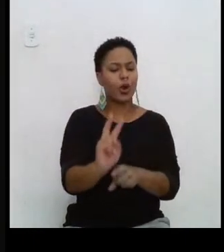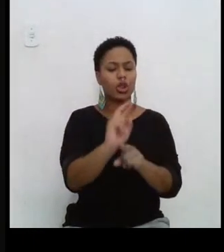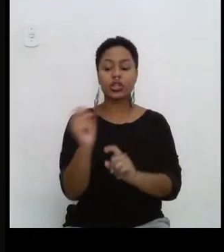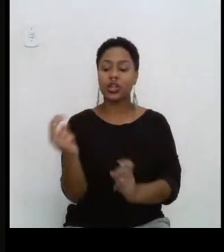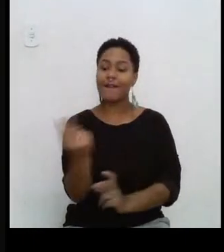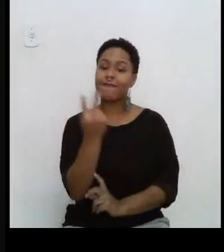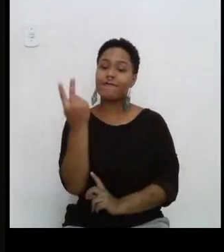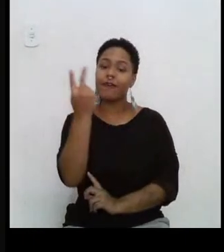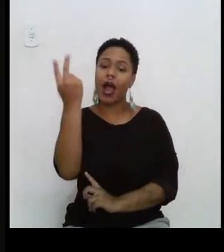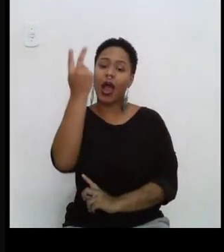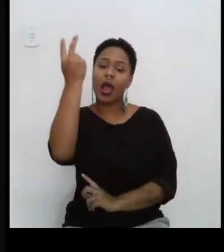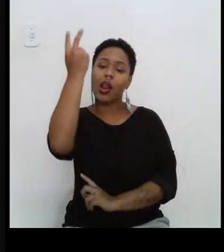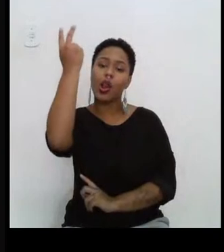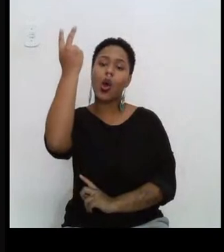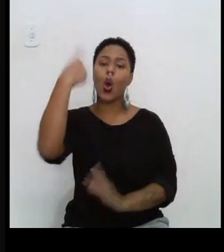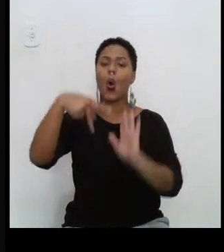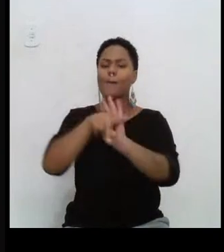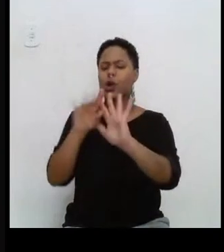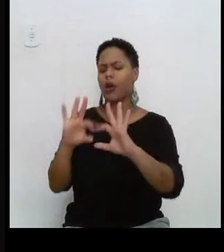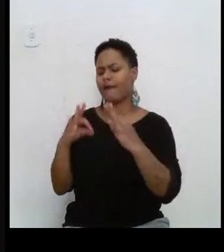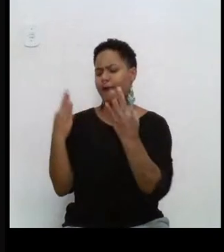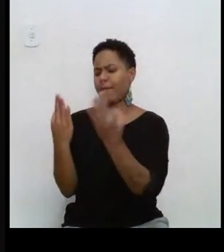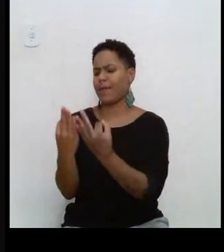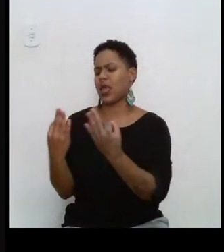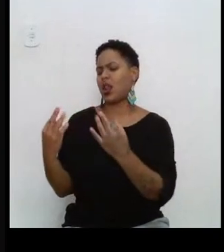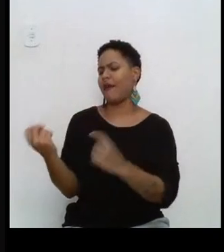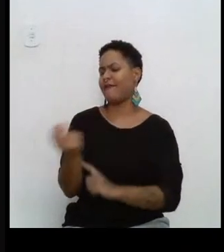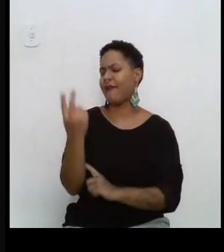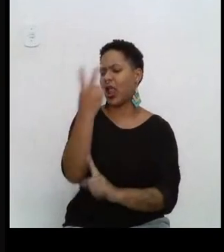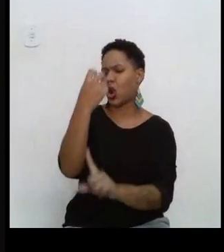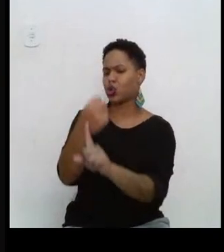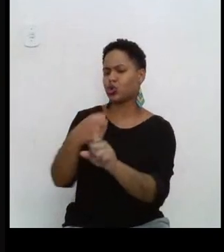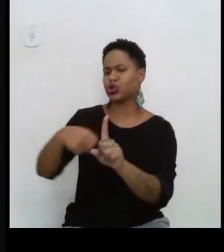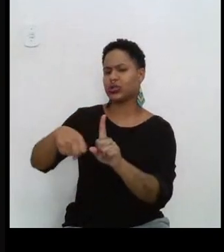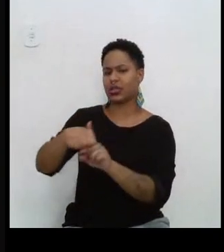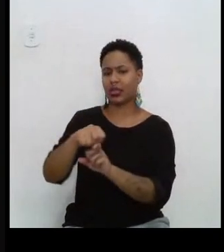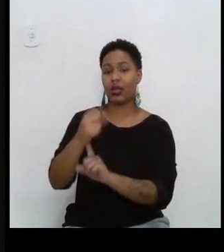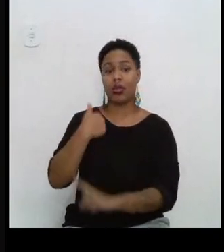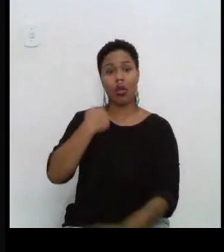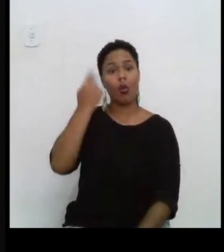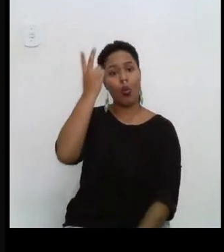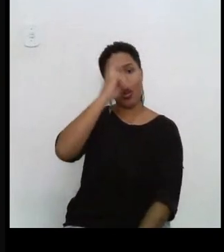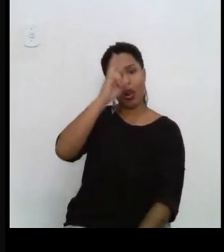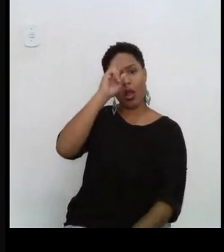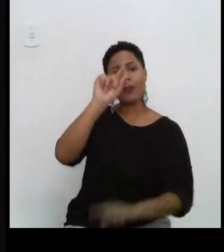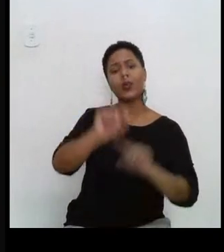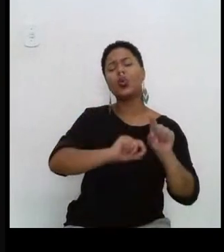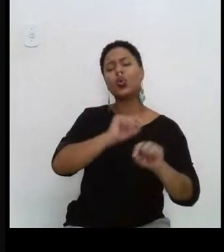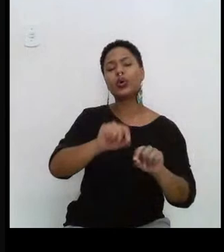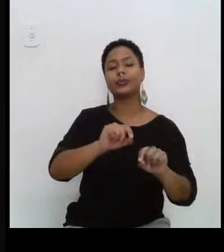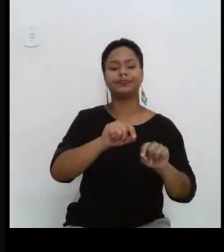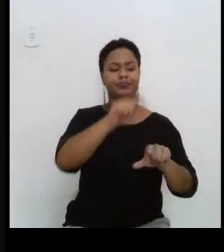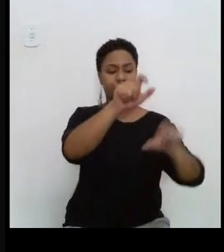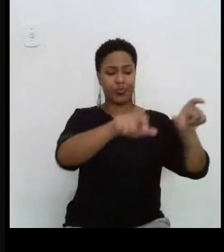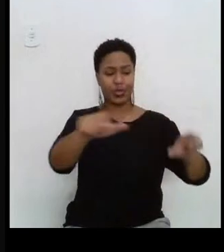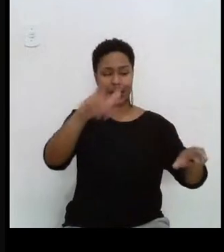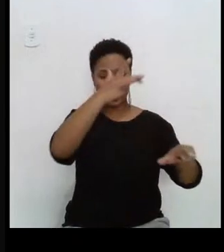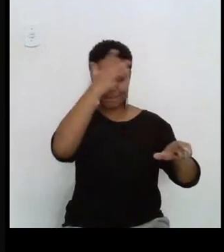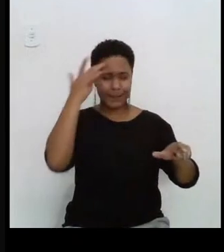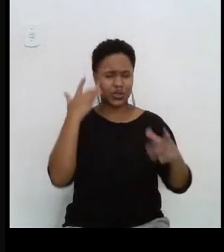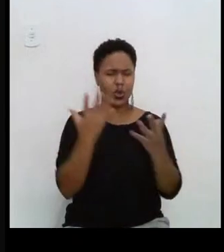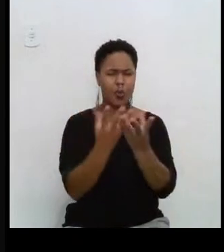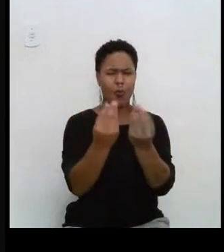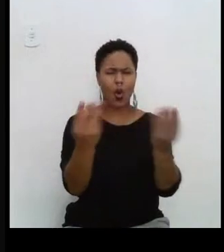remember for and make please Send His Angels at your day